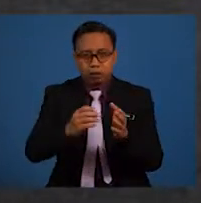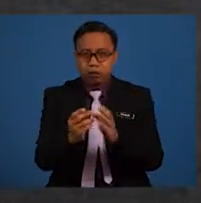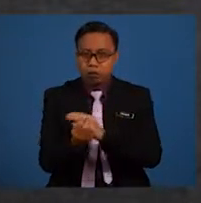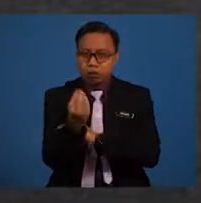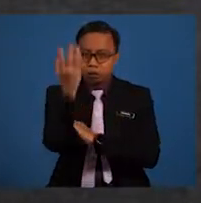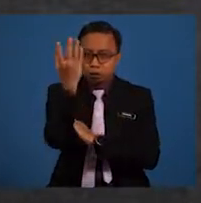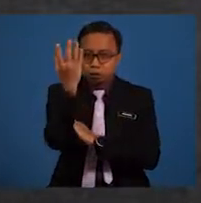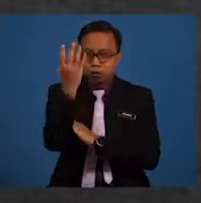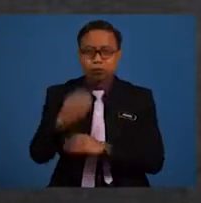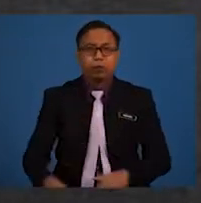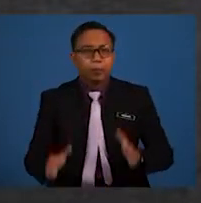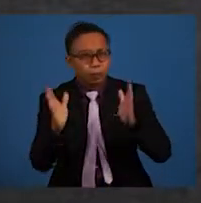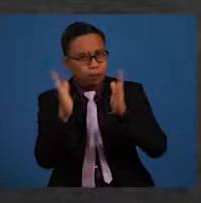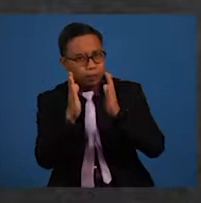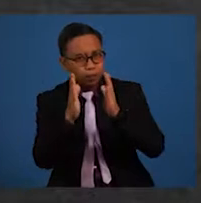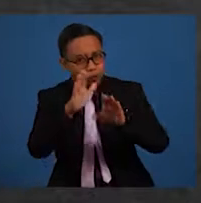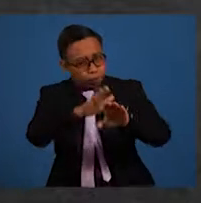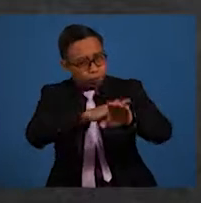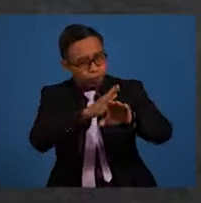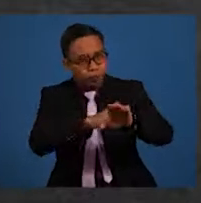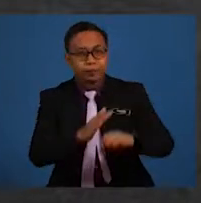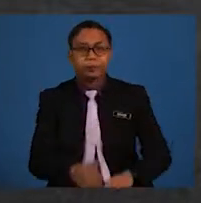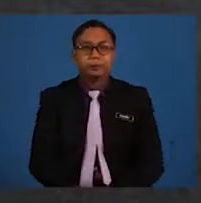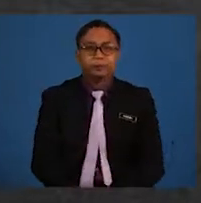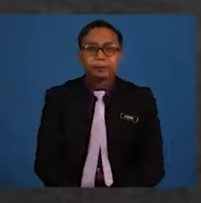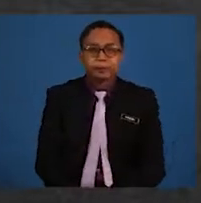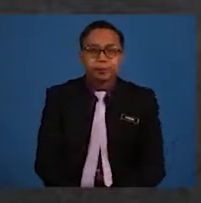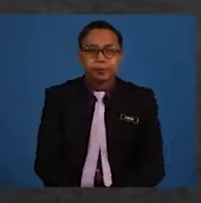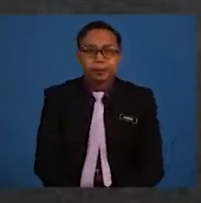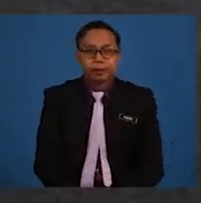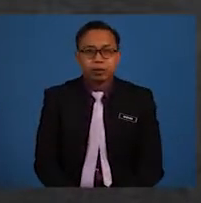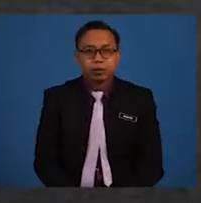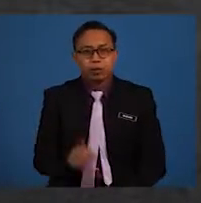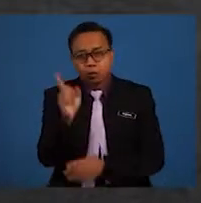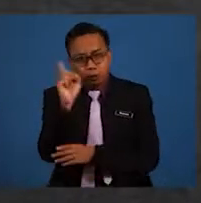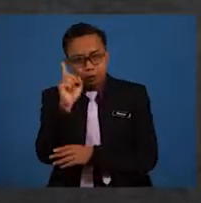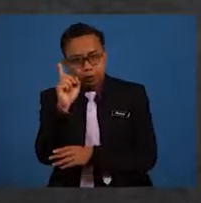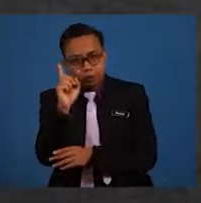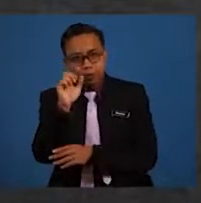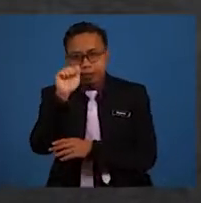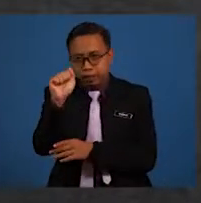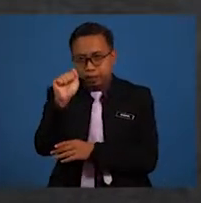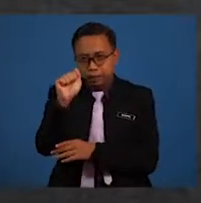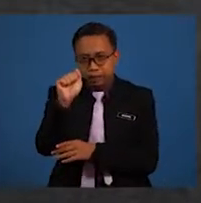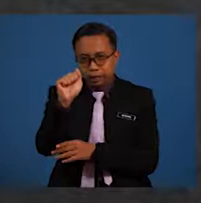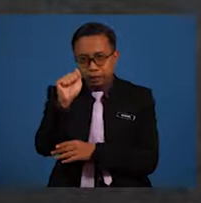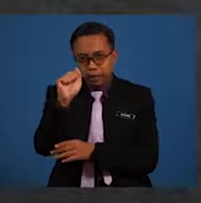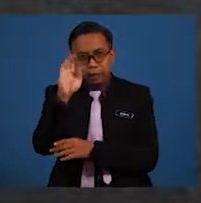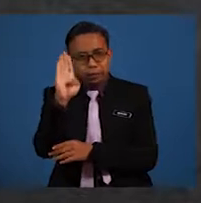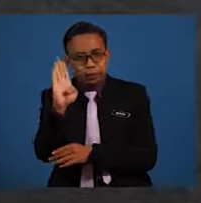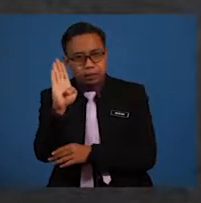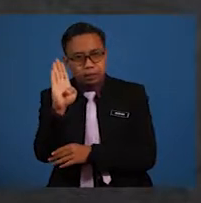much slower rate. Would you pick option A,